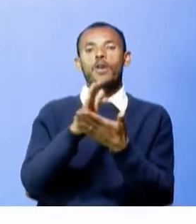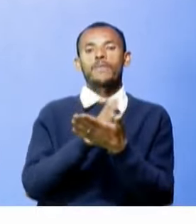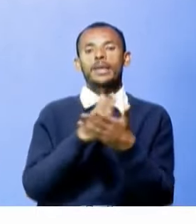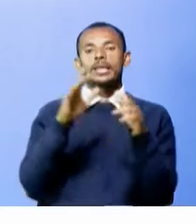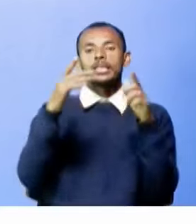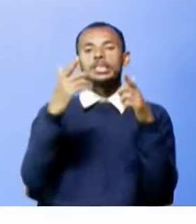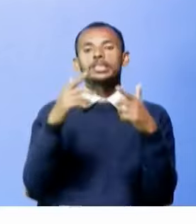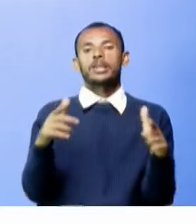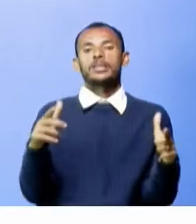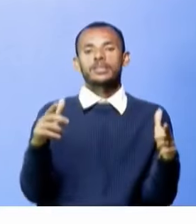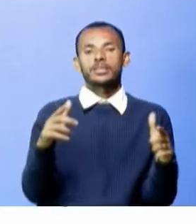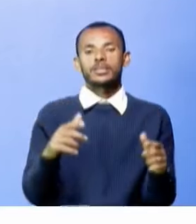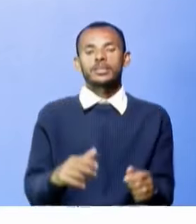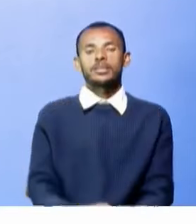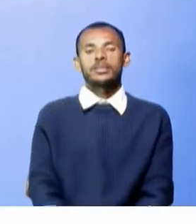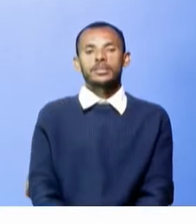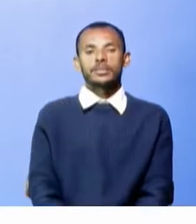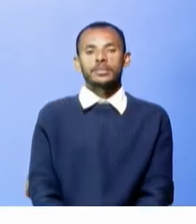chances.